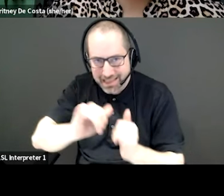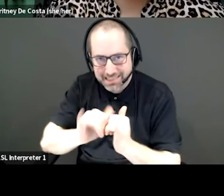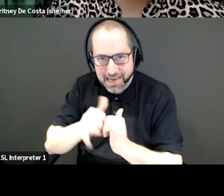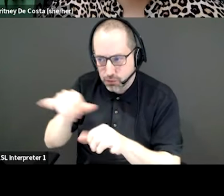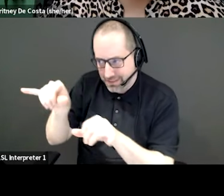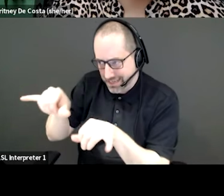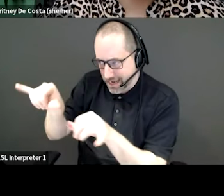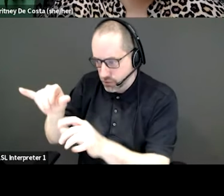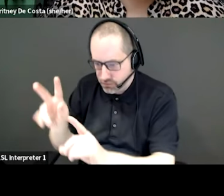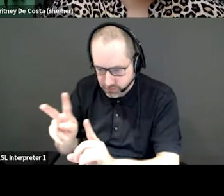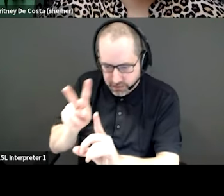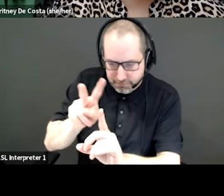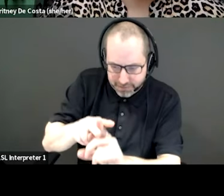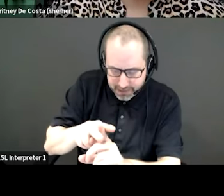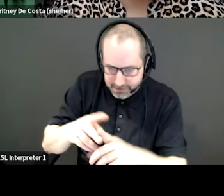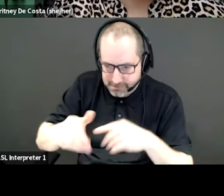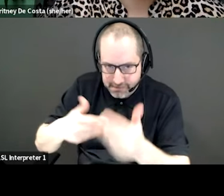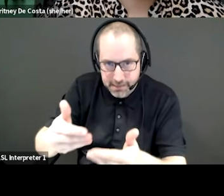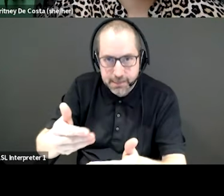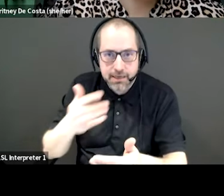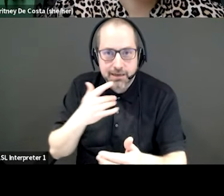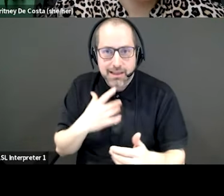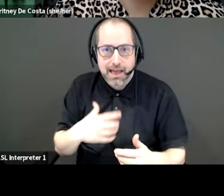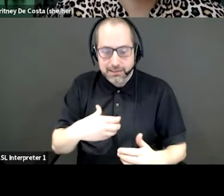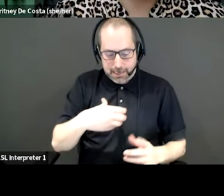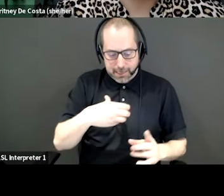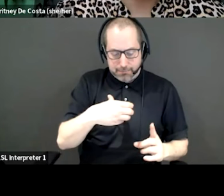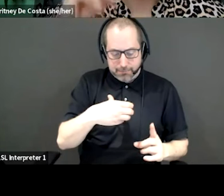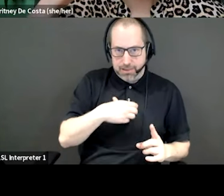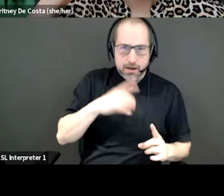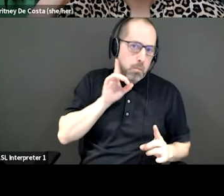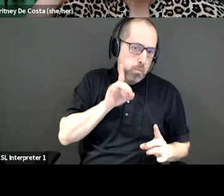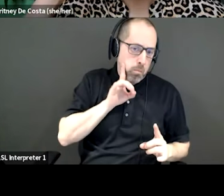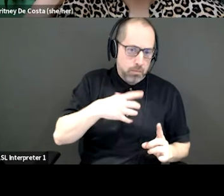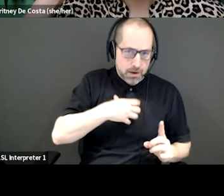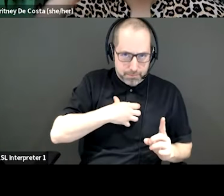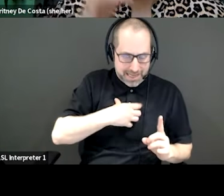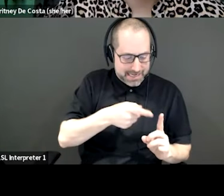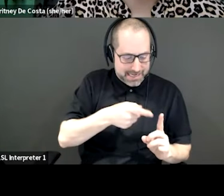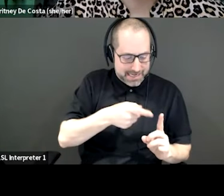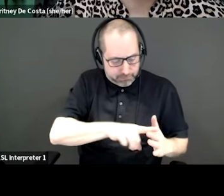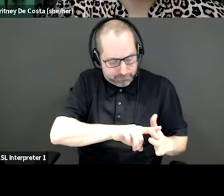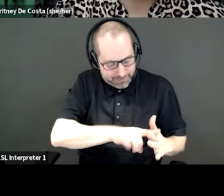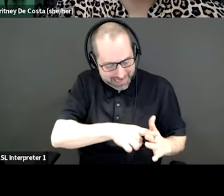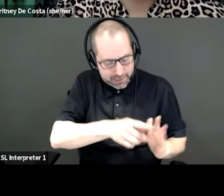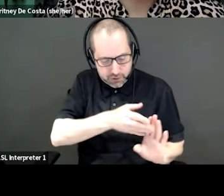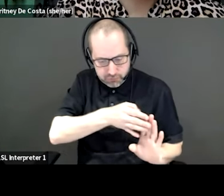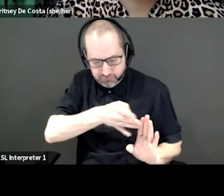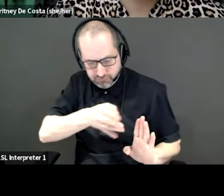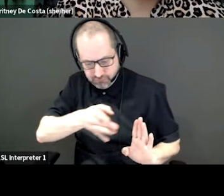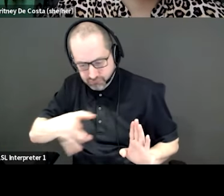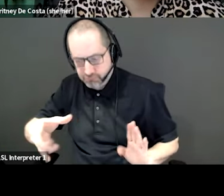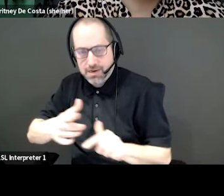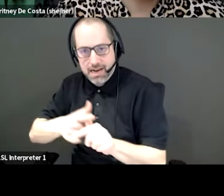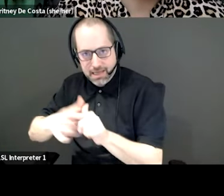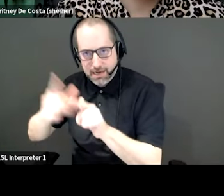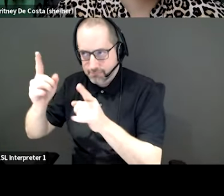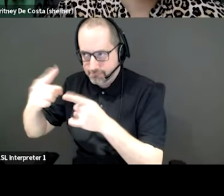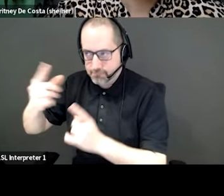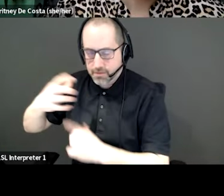This series follows a complaint from intake through to adjudication and appeal. And each session looks at a different stage in the